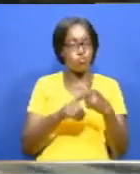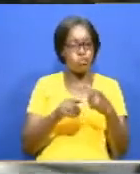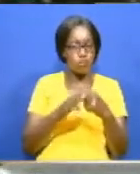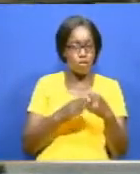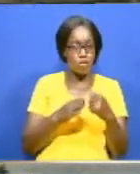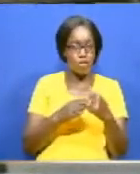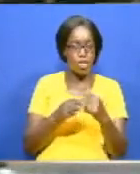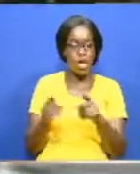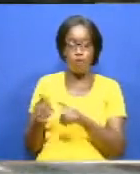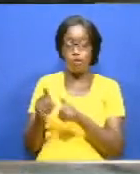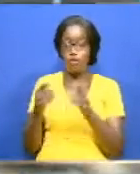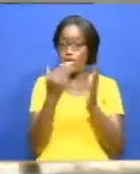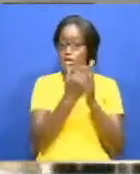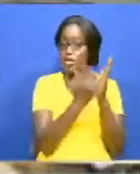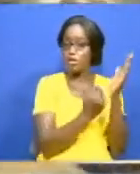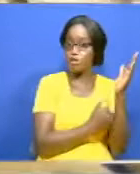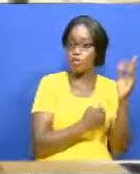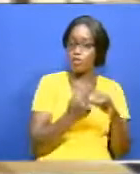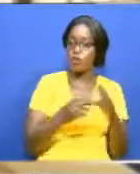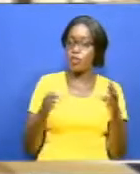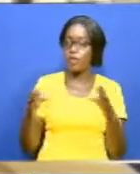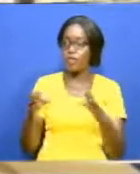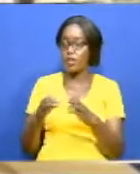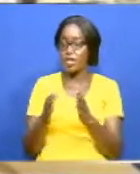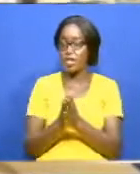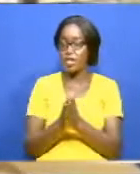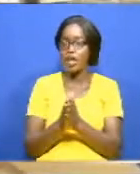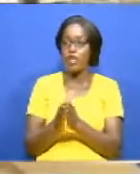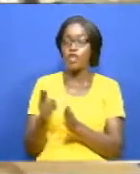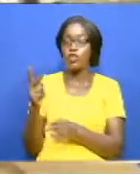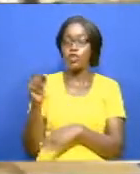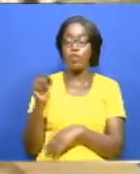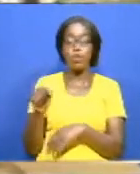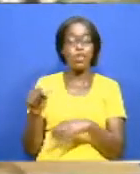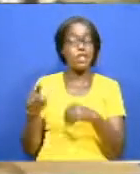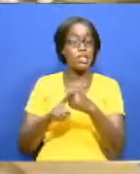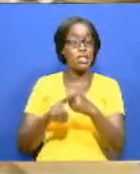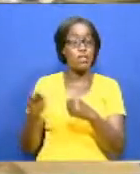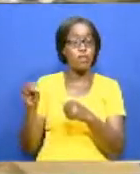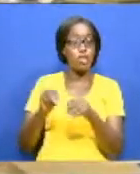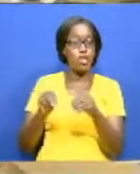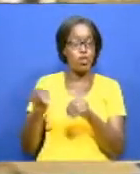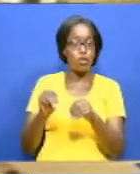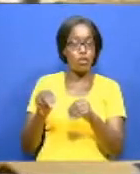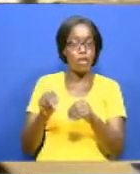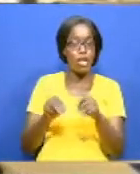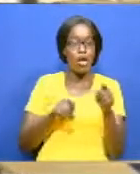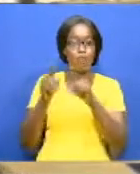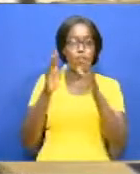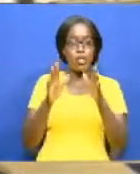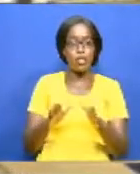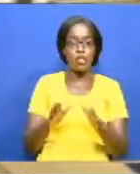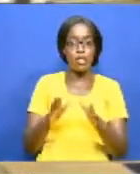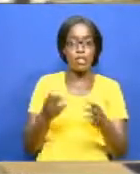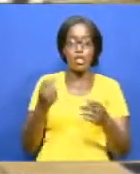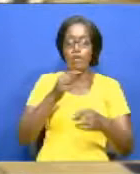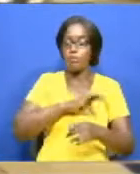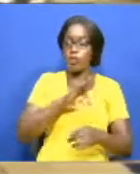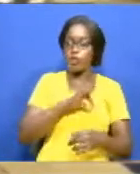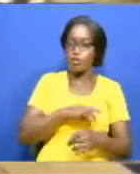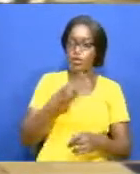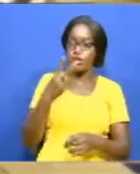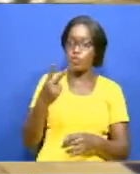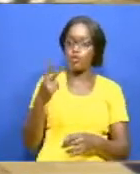firm. That compared with 2.6 million passengers in the same quarter last year, when it made a profit of 220 million